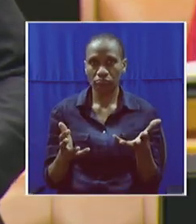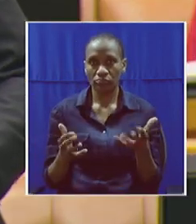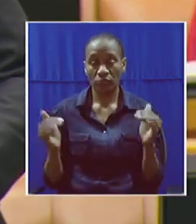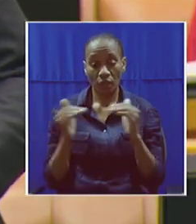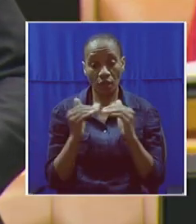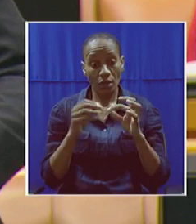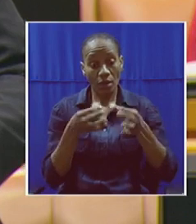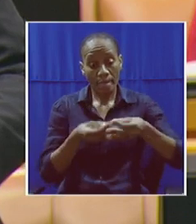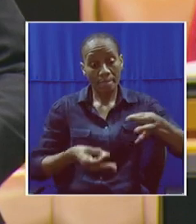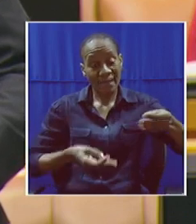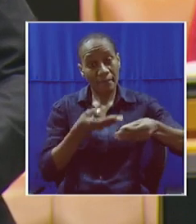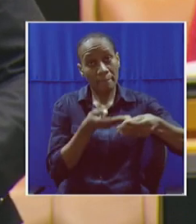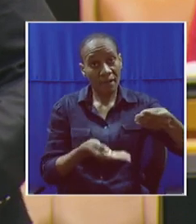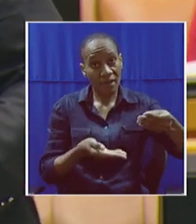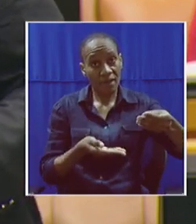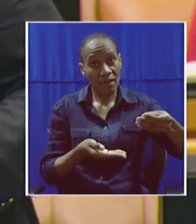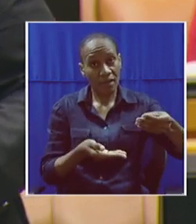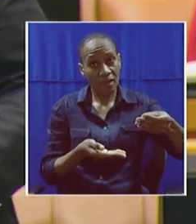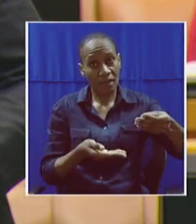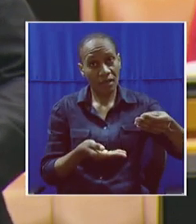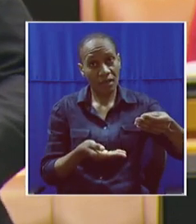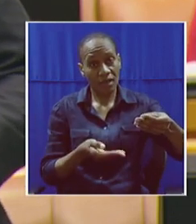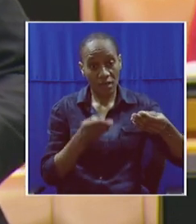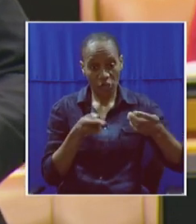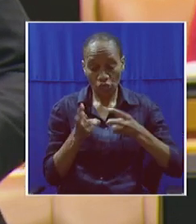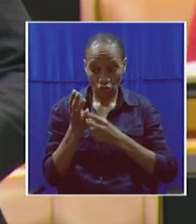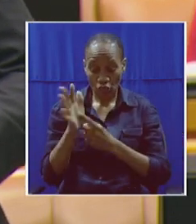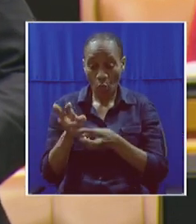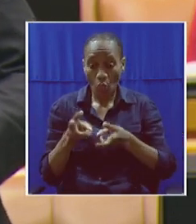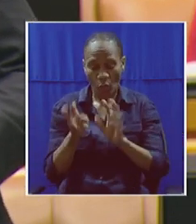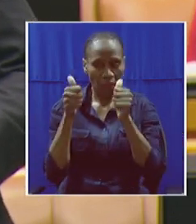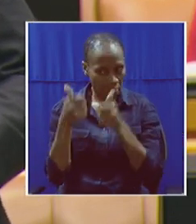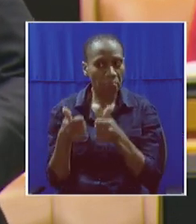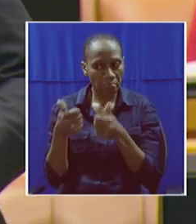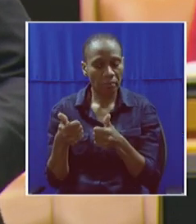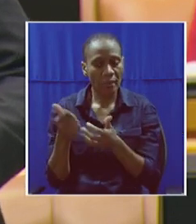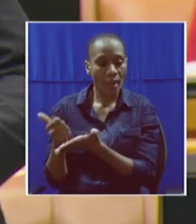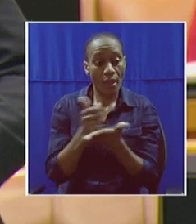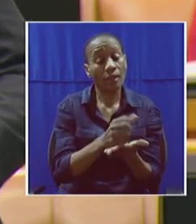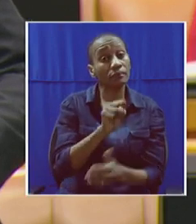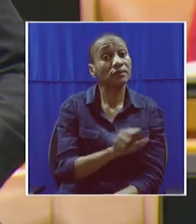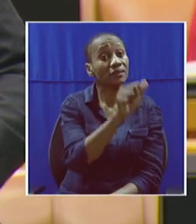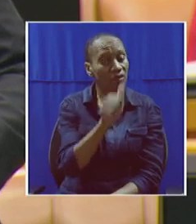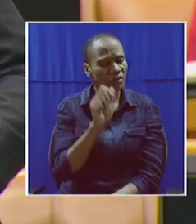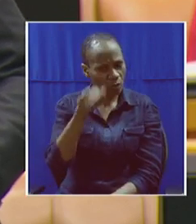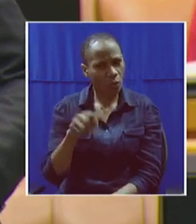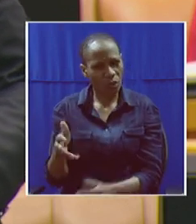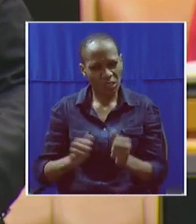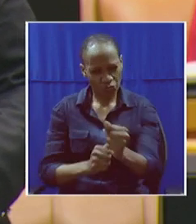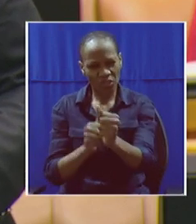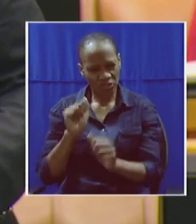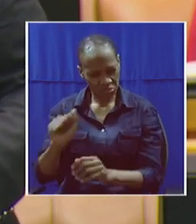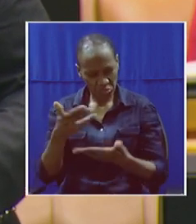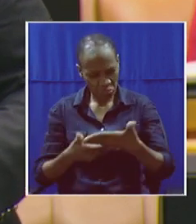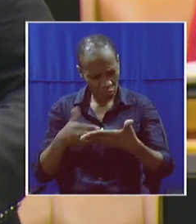question is most certain welcome and a move to the right direction uh for our country and our and the strategies outlined they